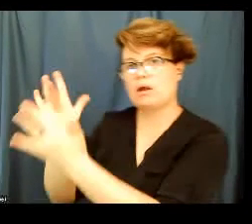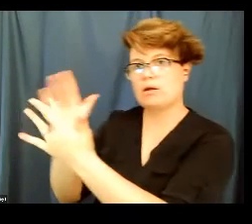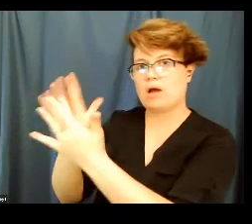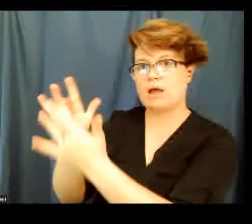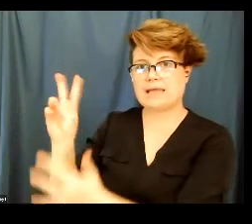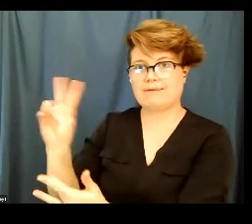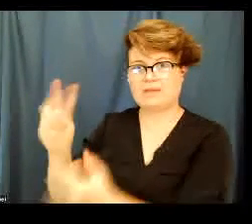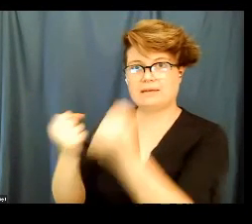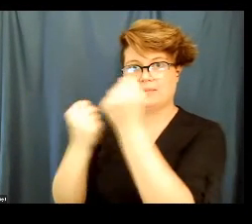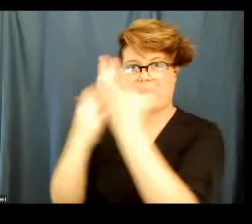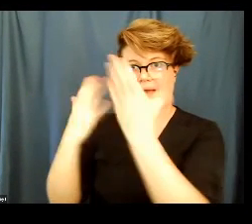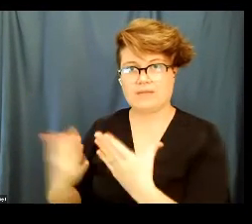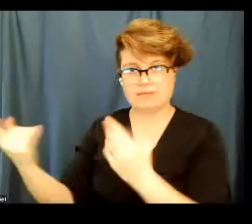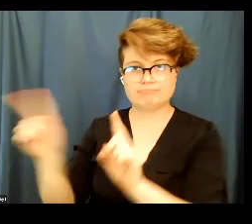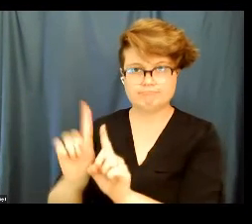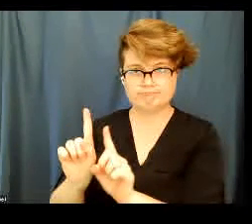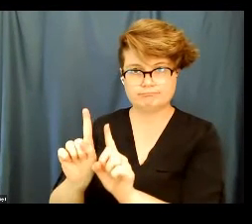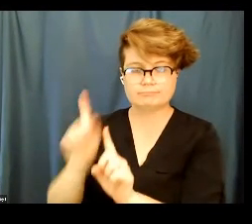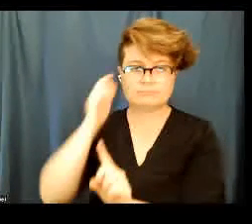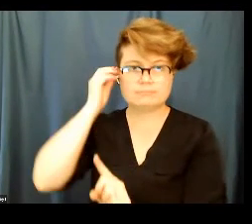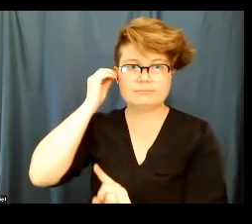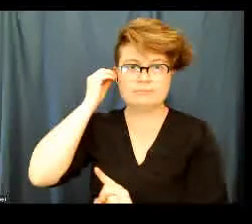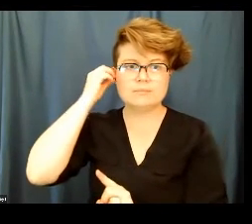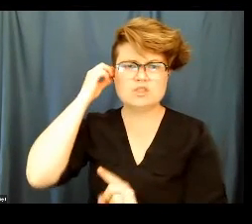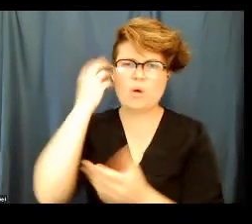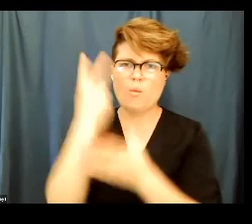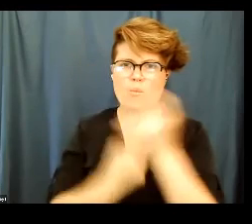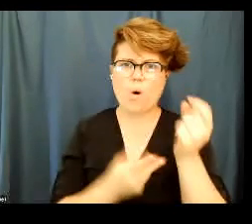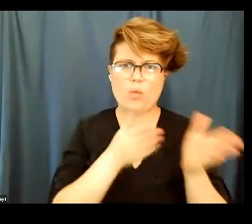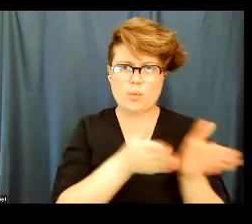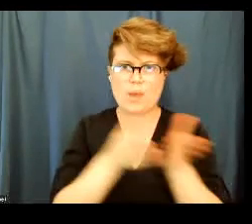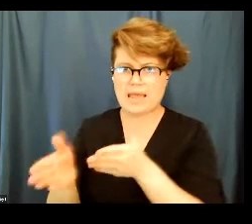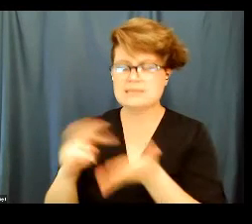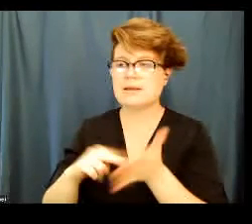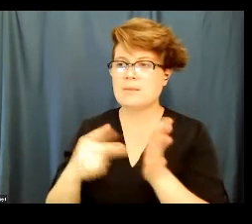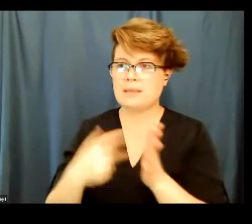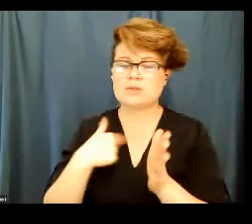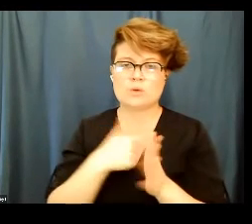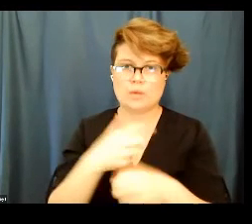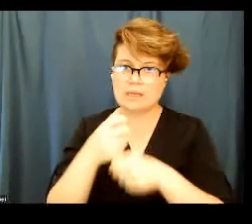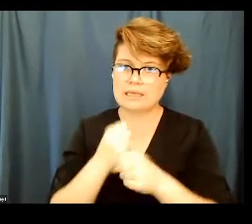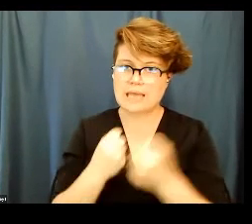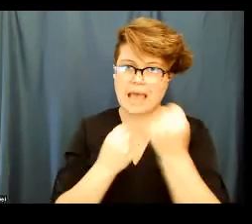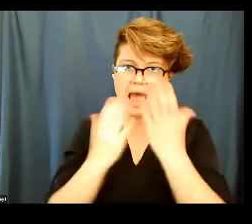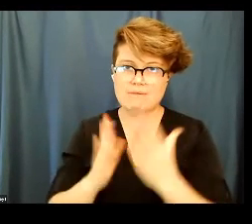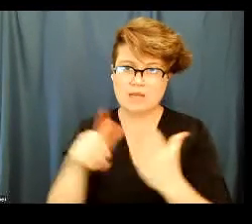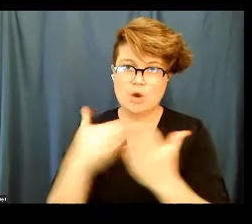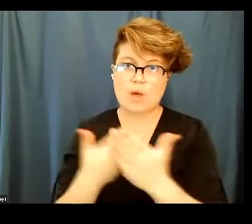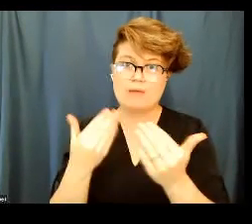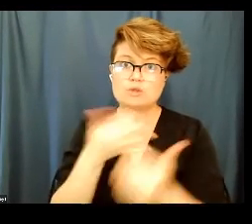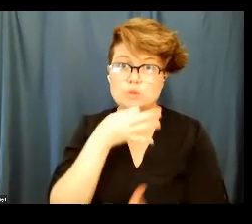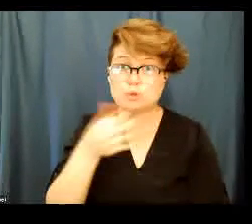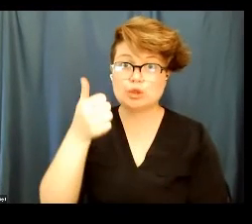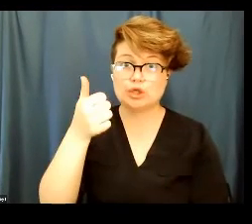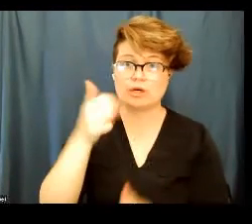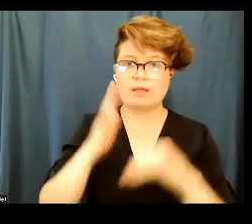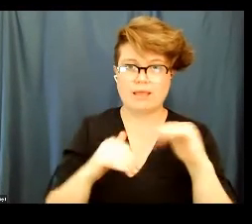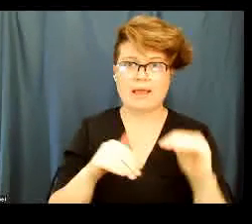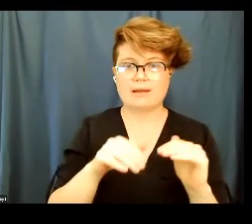advocate, right? And so both of those ways, we would get that advocate to arrive a lot sooner than the